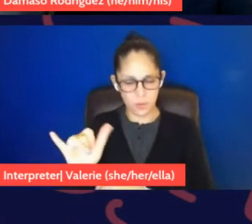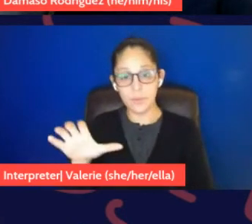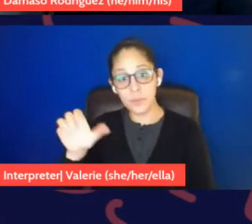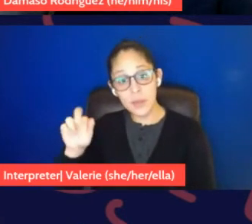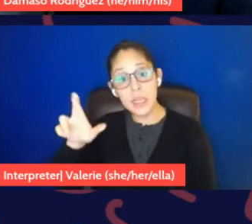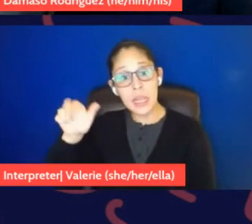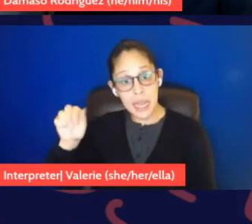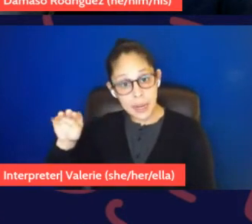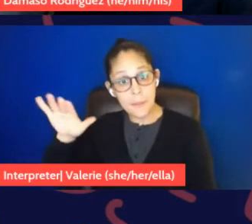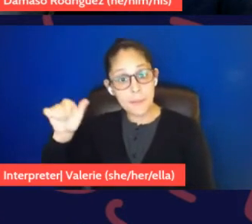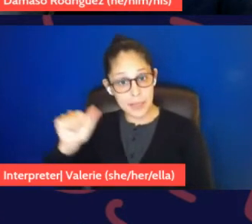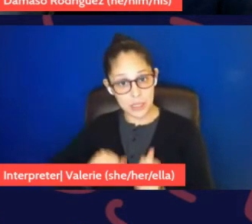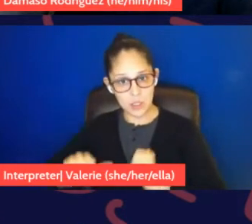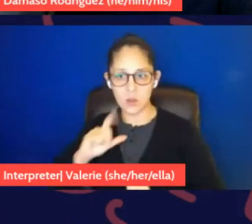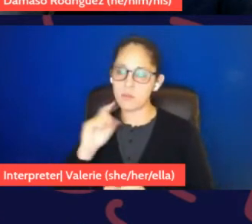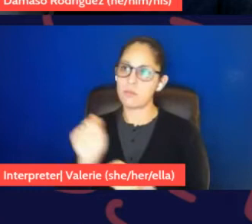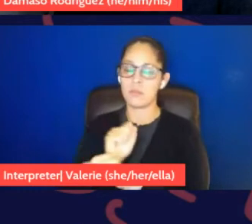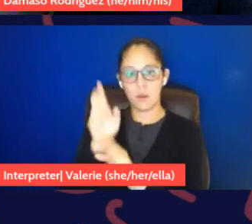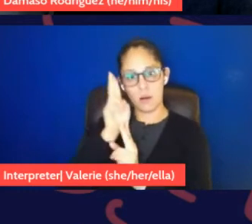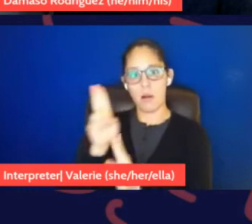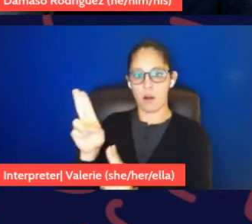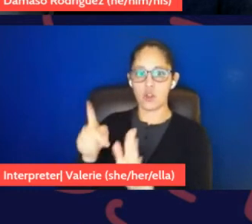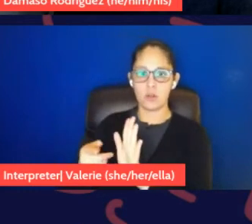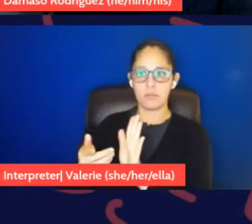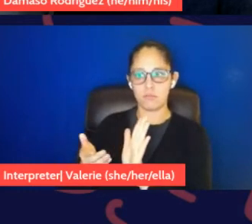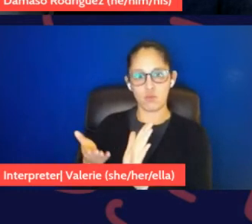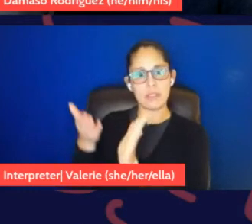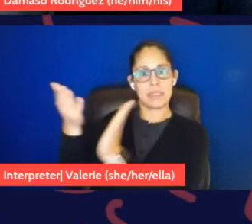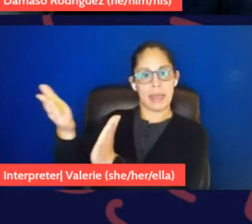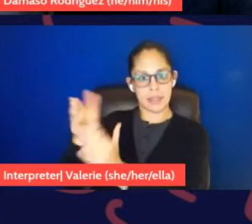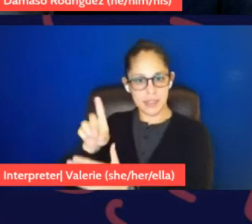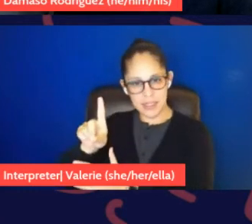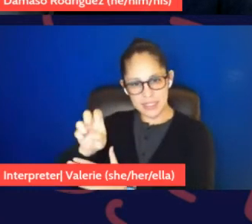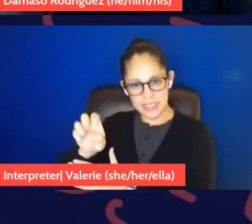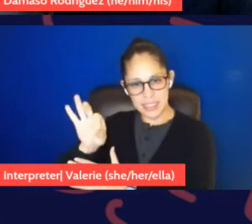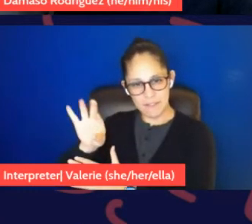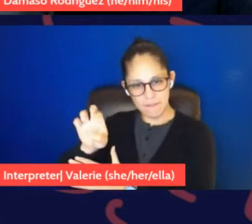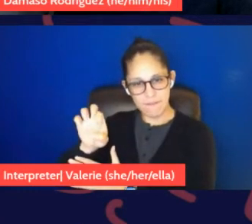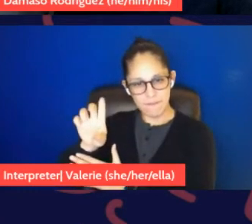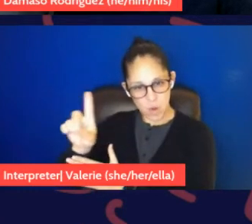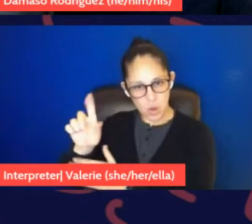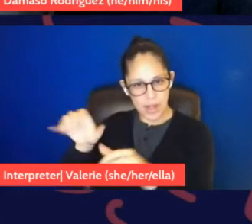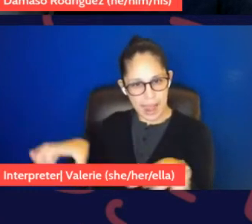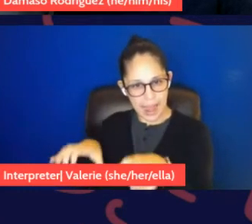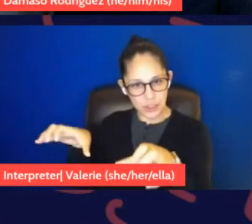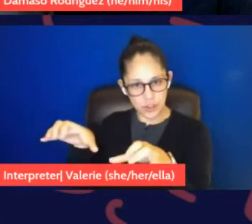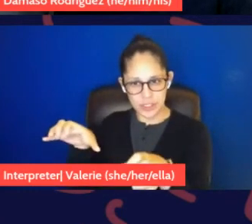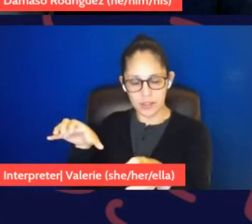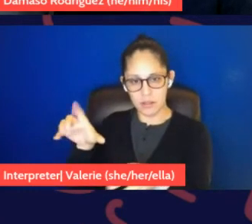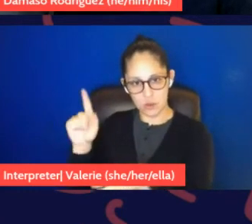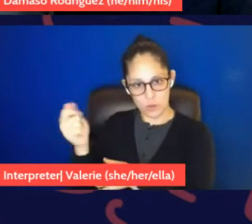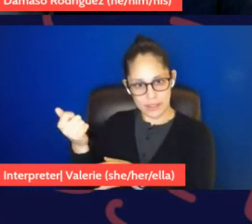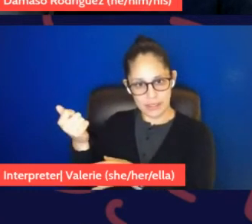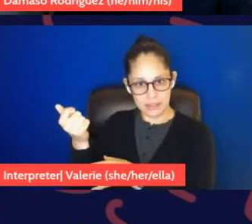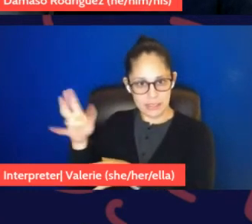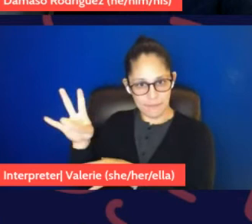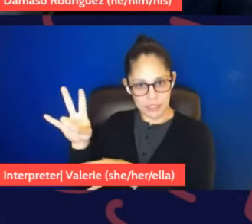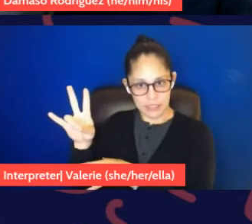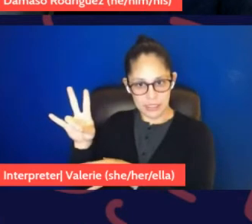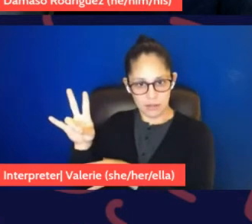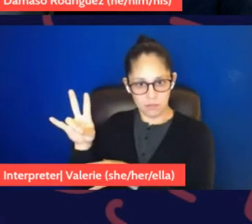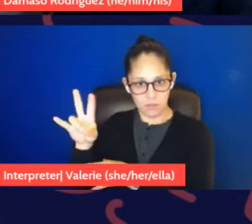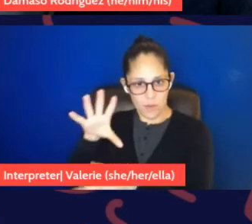privilege of presenting Deferred Action at the Encuentro in 2017. And we were also